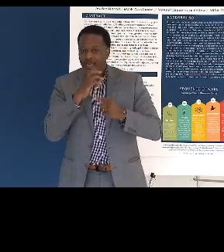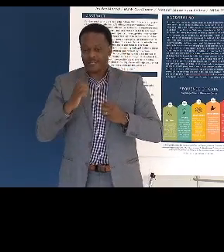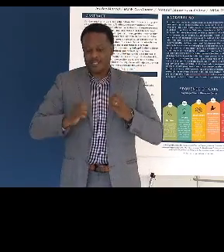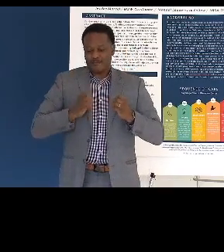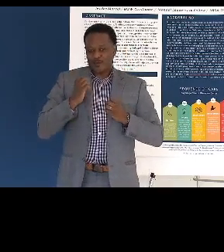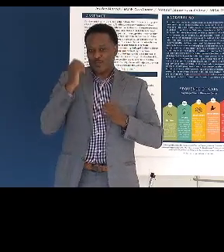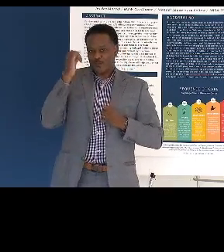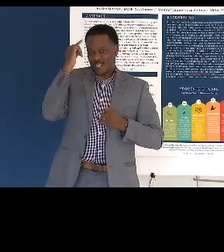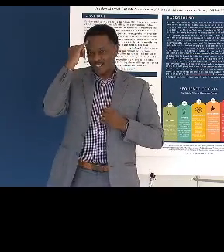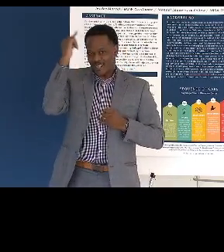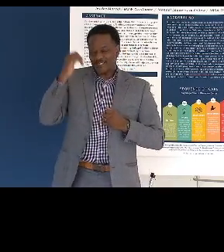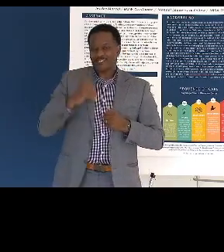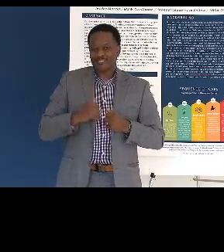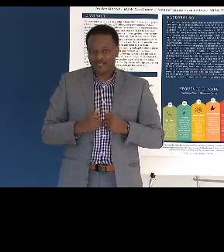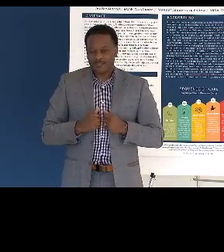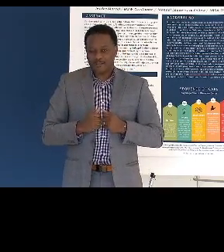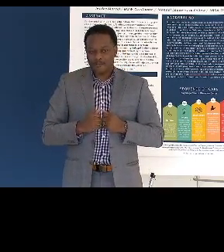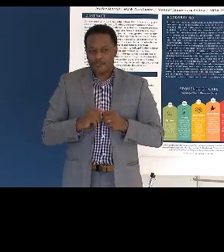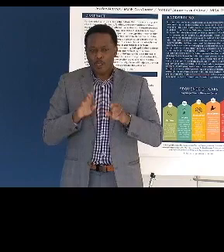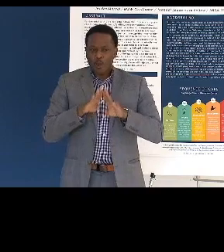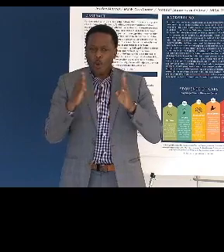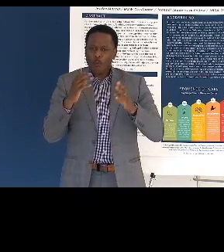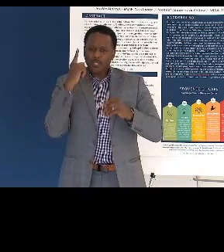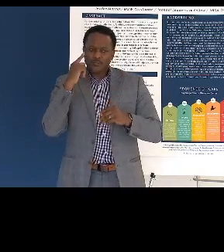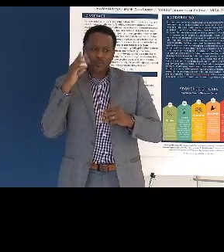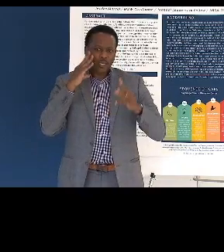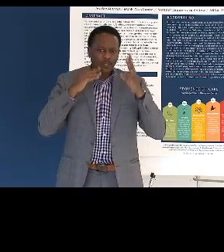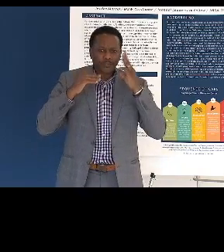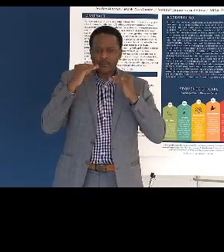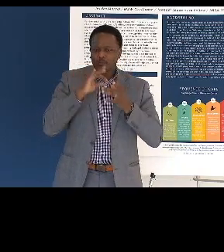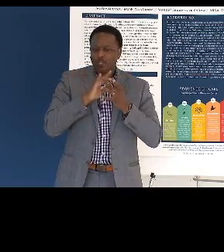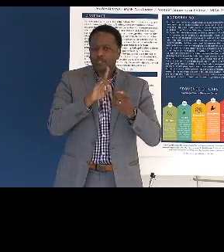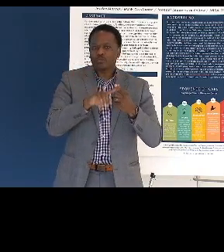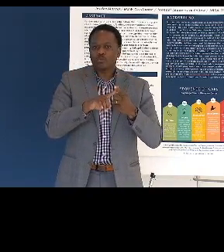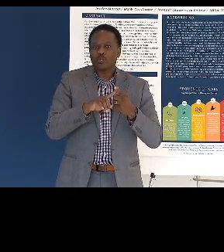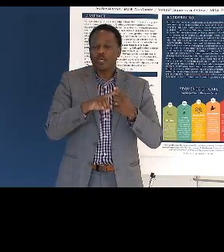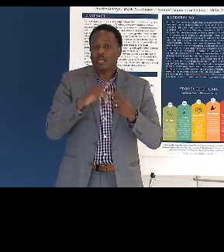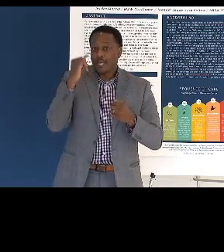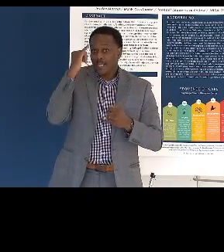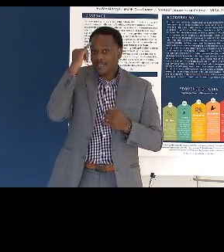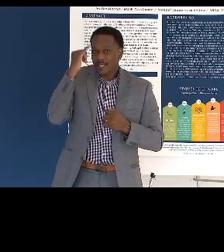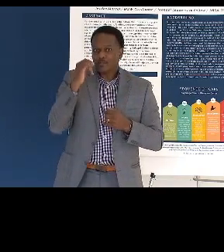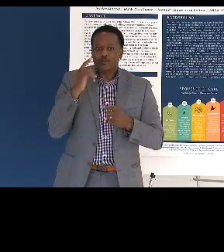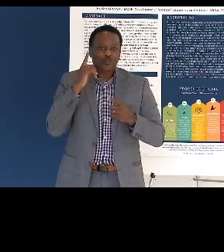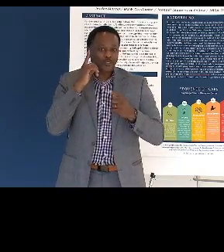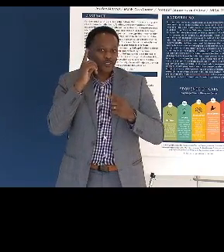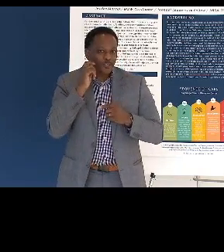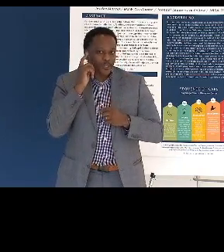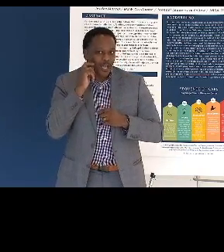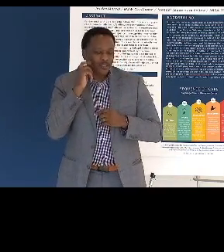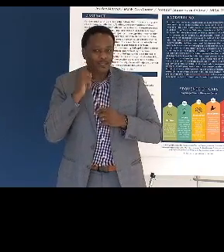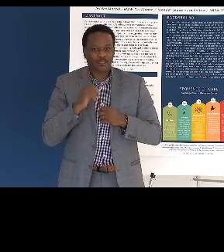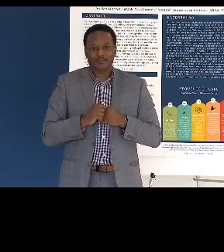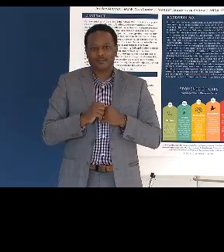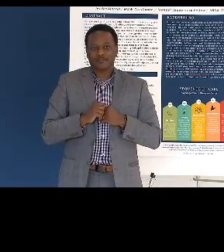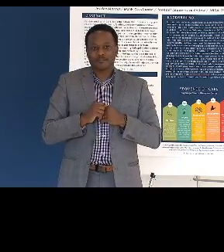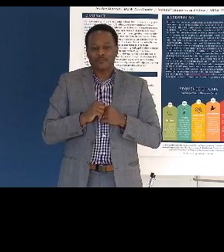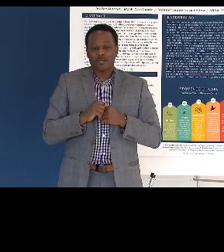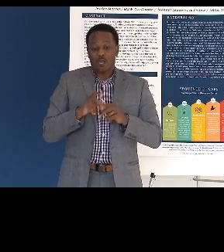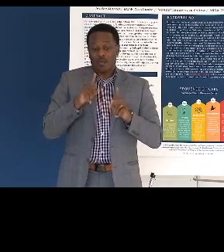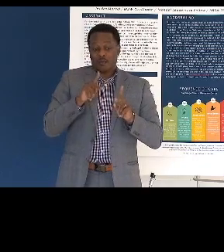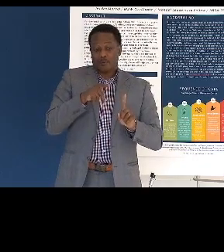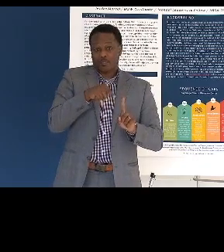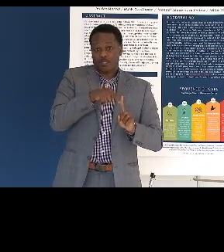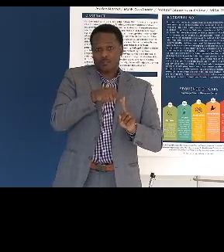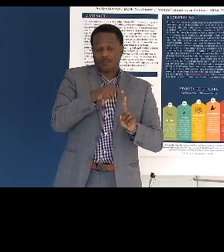intelligence. Openness to experience refers to intellectual curiosity and sensitivity. When mentors scored high in openness to